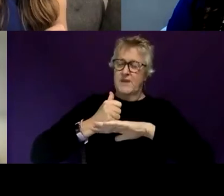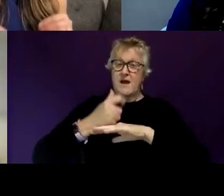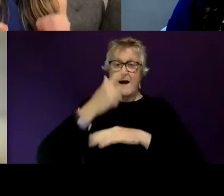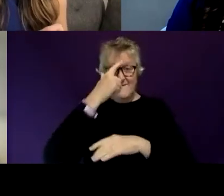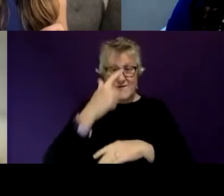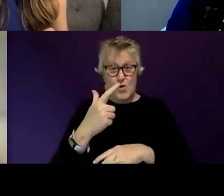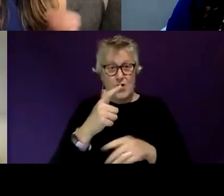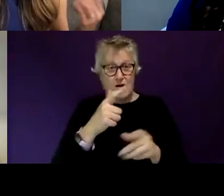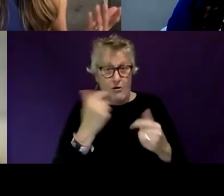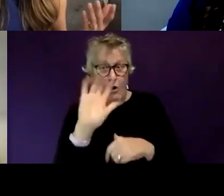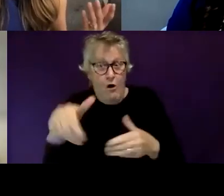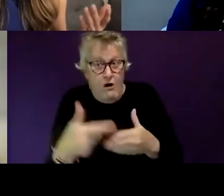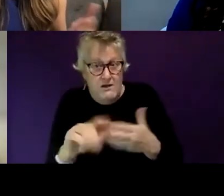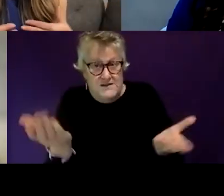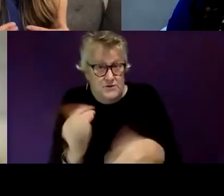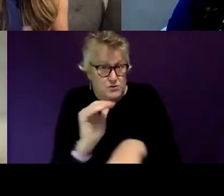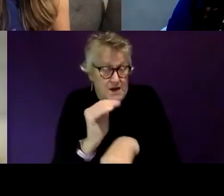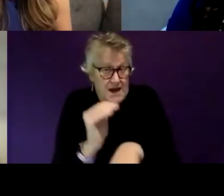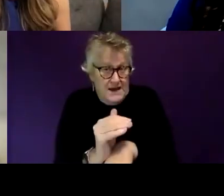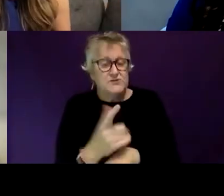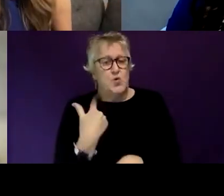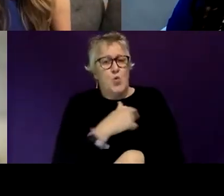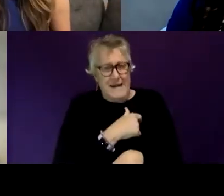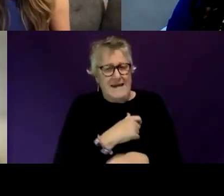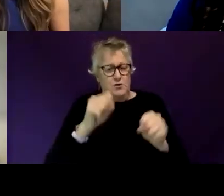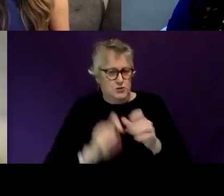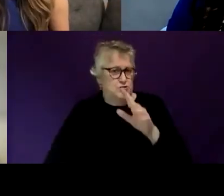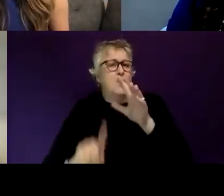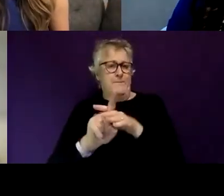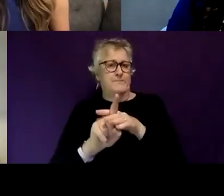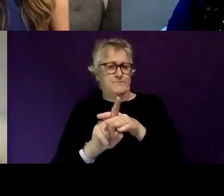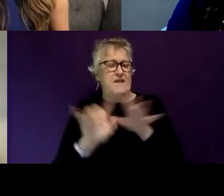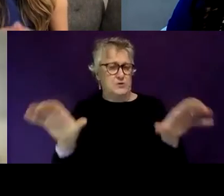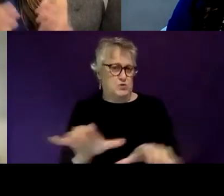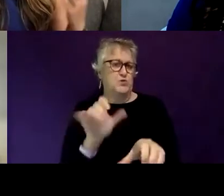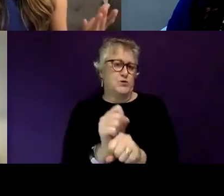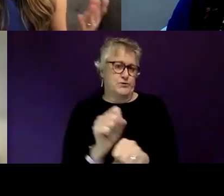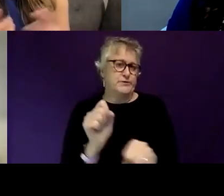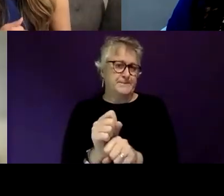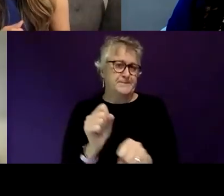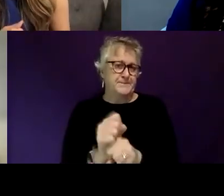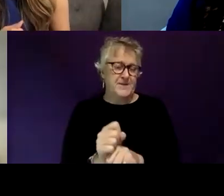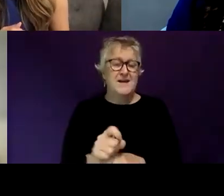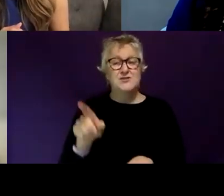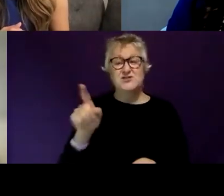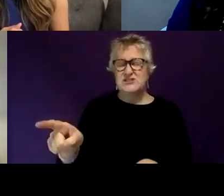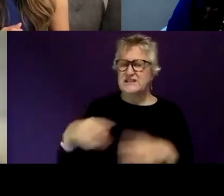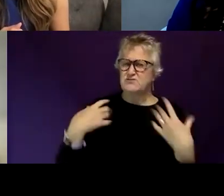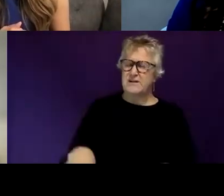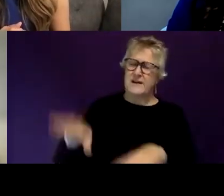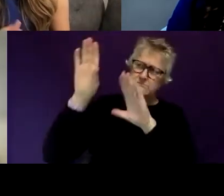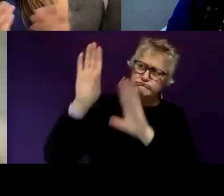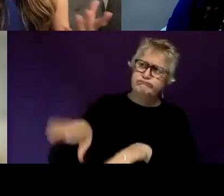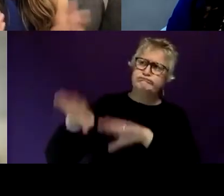can have the mic to take up space and tell our story. And so she is an historic Filipino